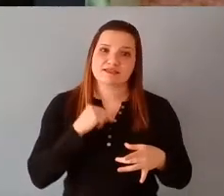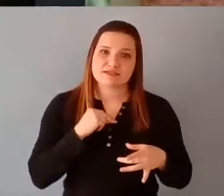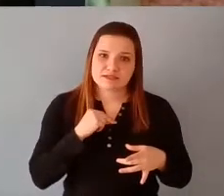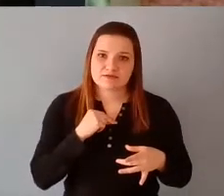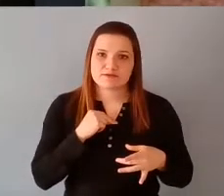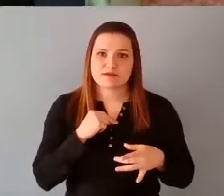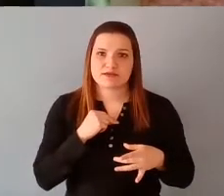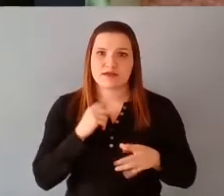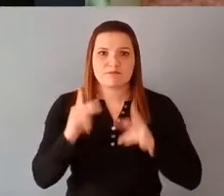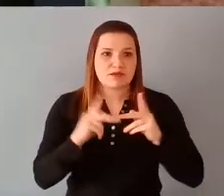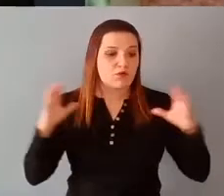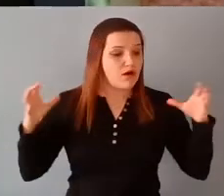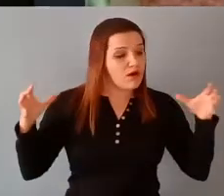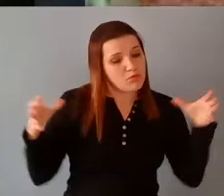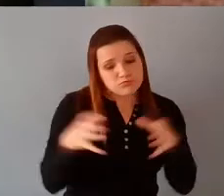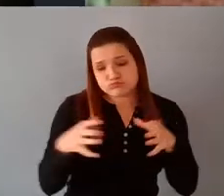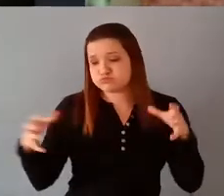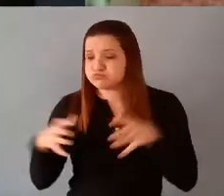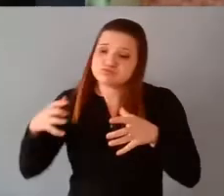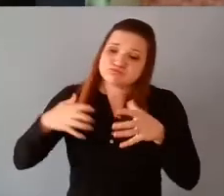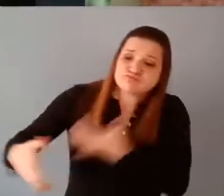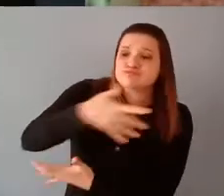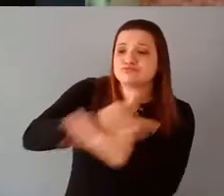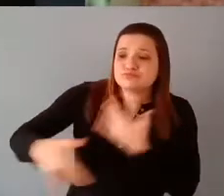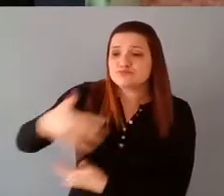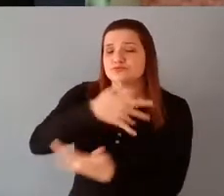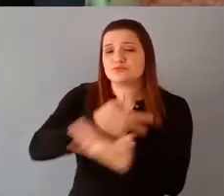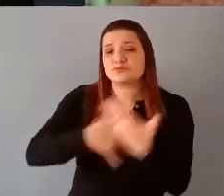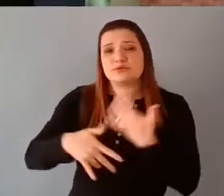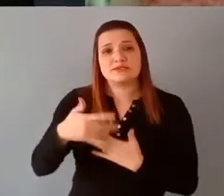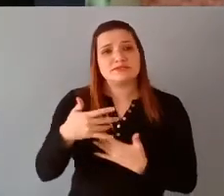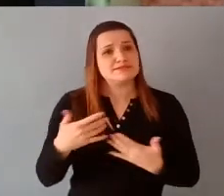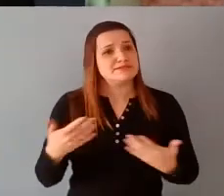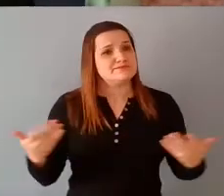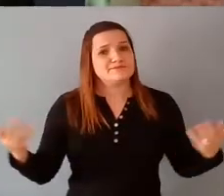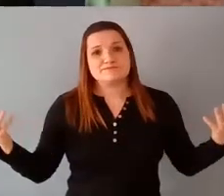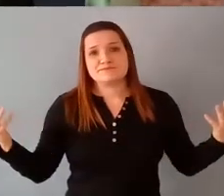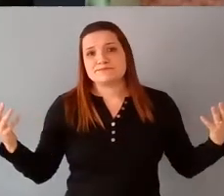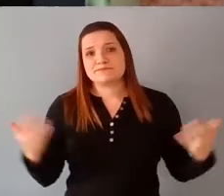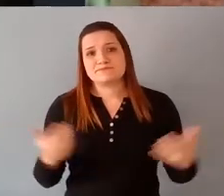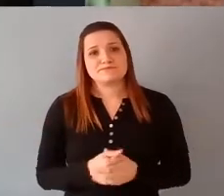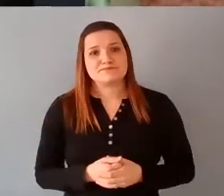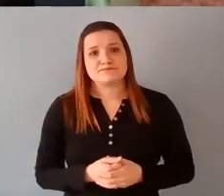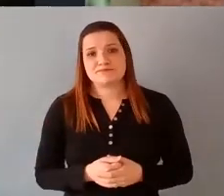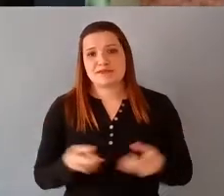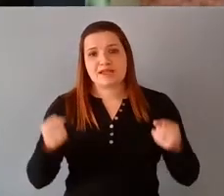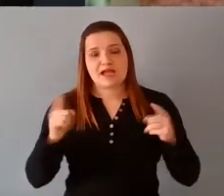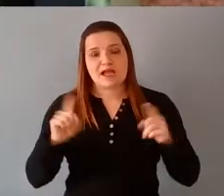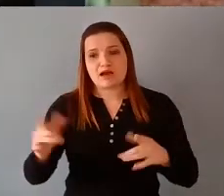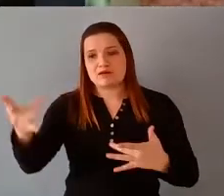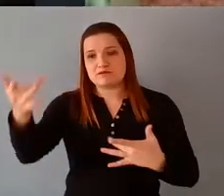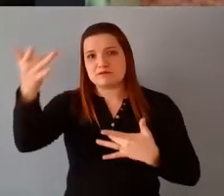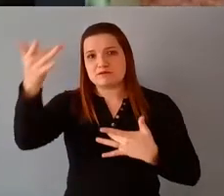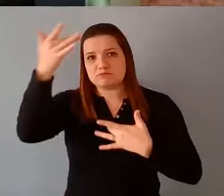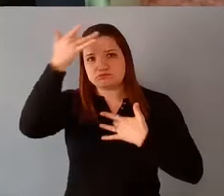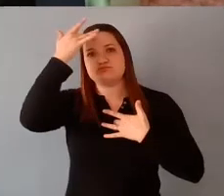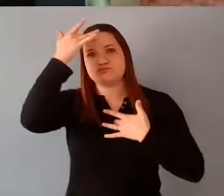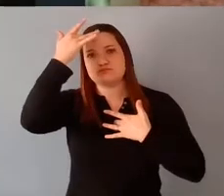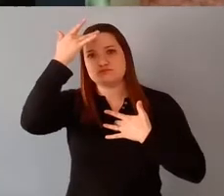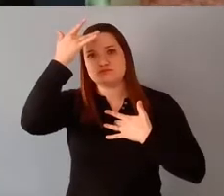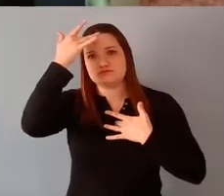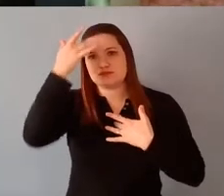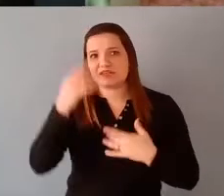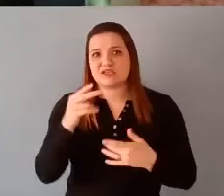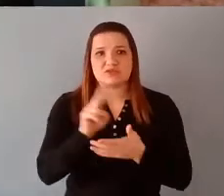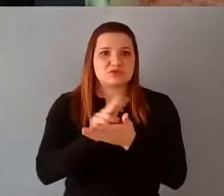gathering and unfortunately, contracting the virus. And then it's generally 2 to 3 weeks out that